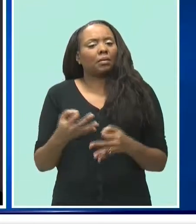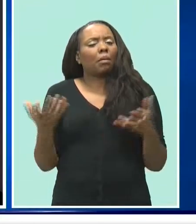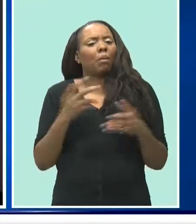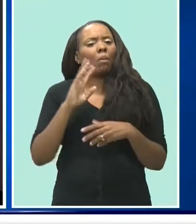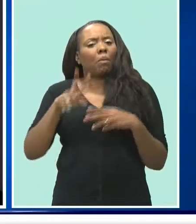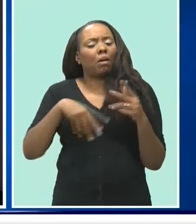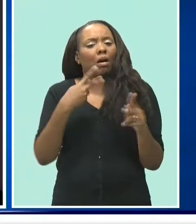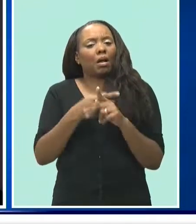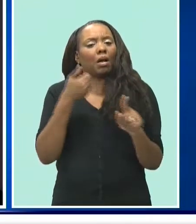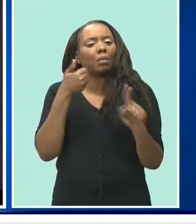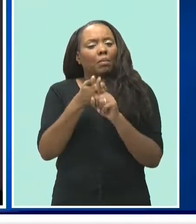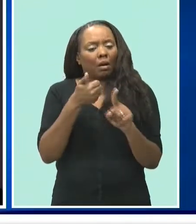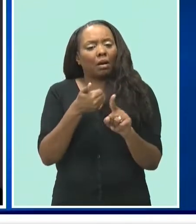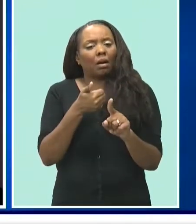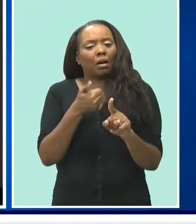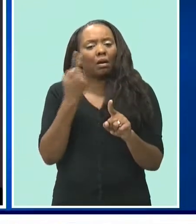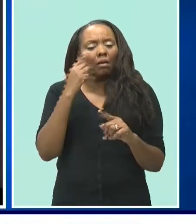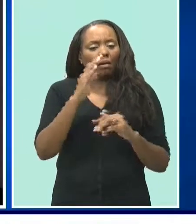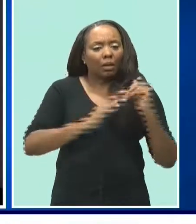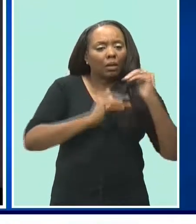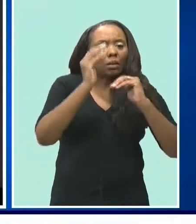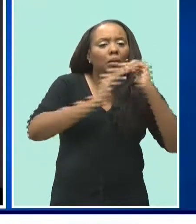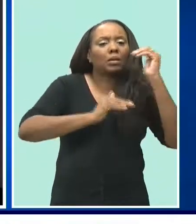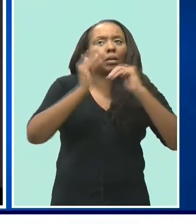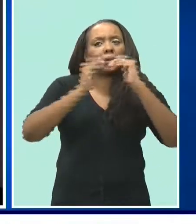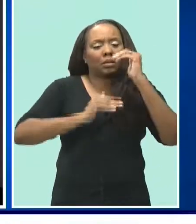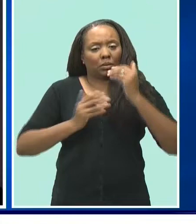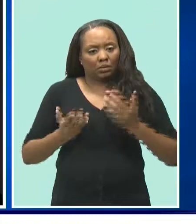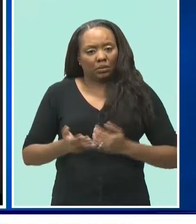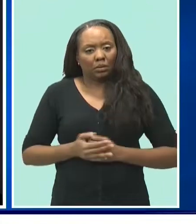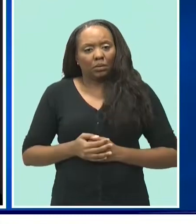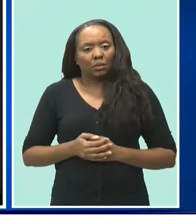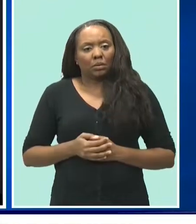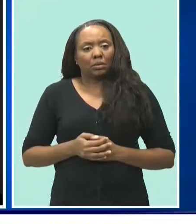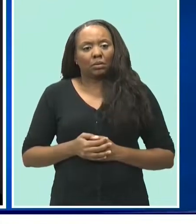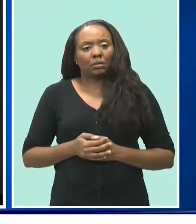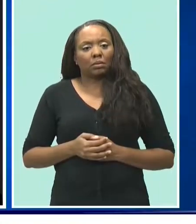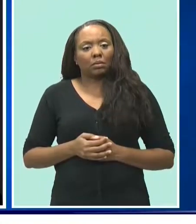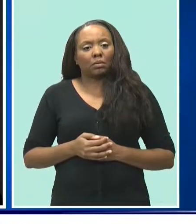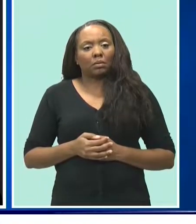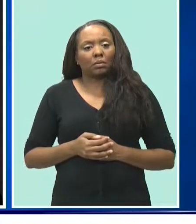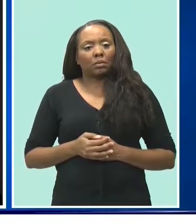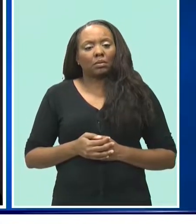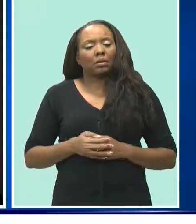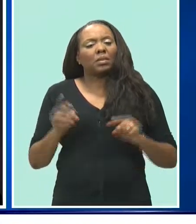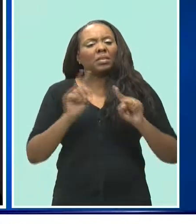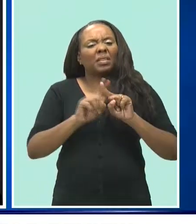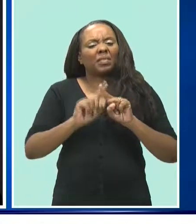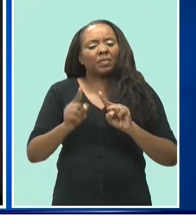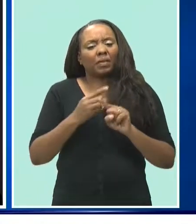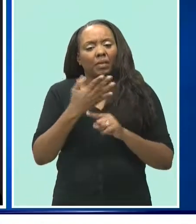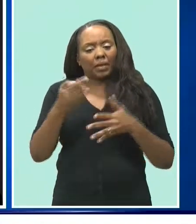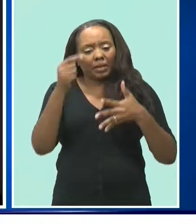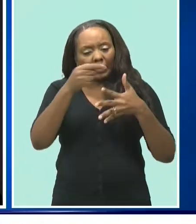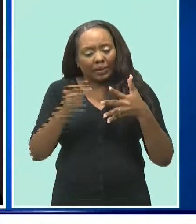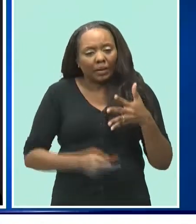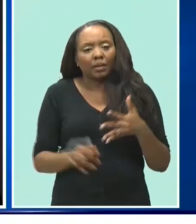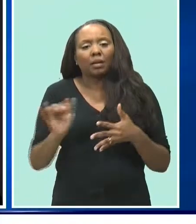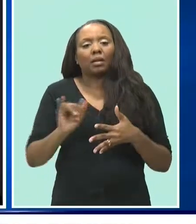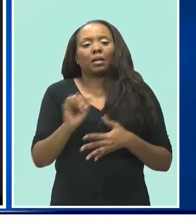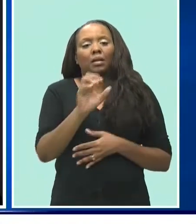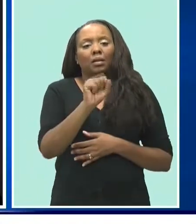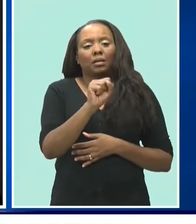the planning, construction, and operation phases. Baseline studies covered several areas, including sewage,